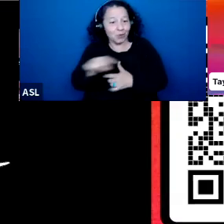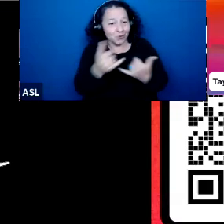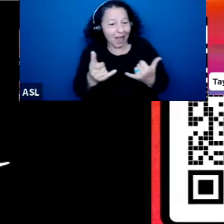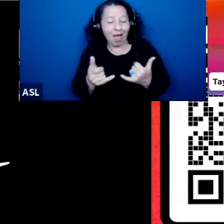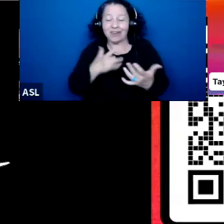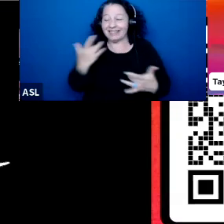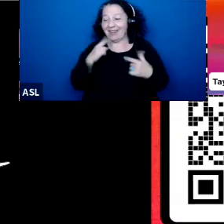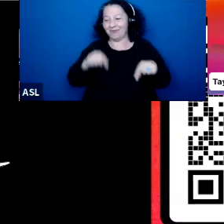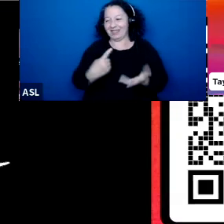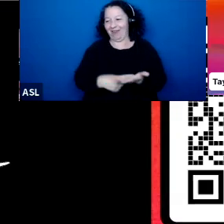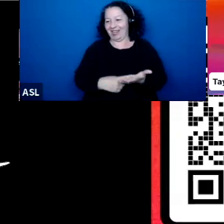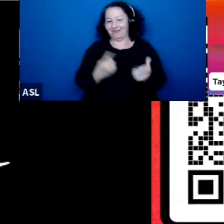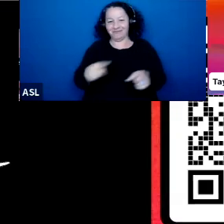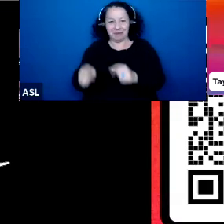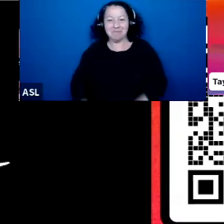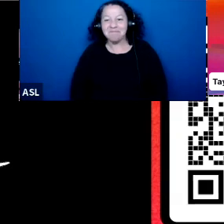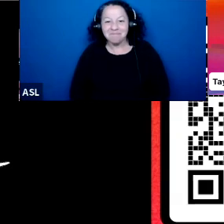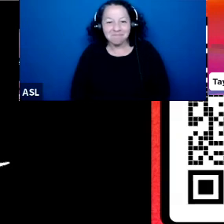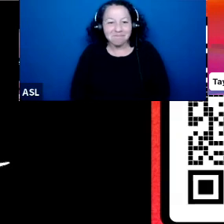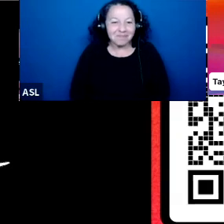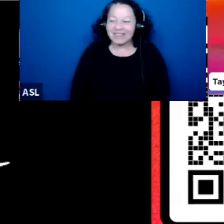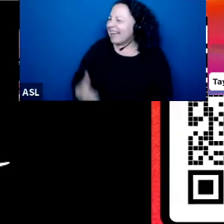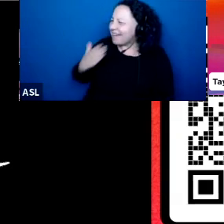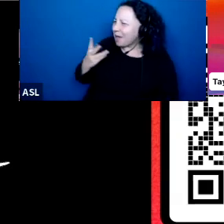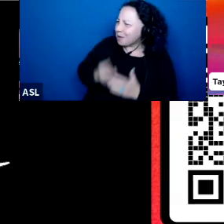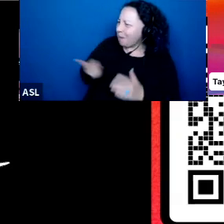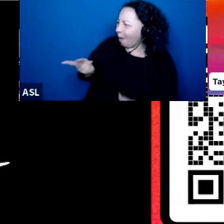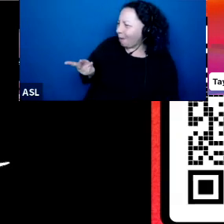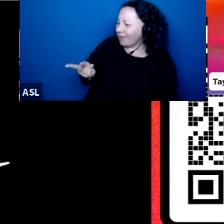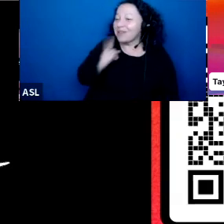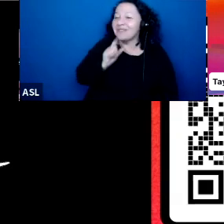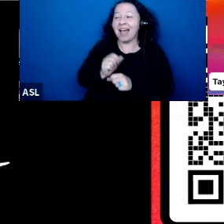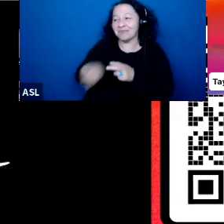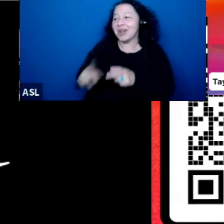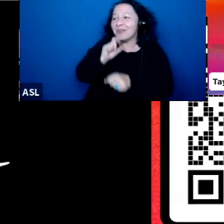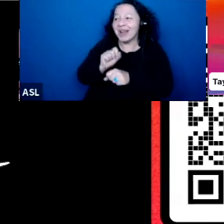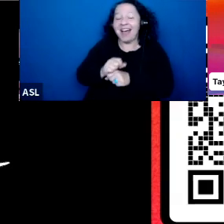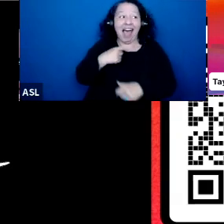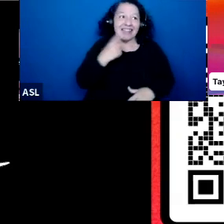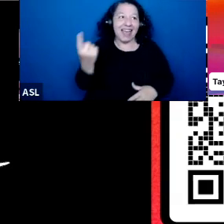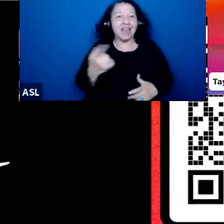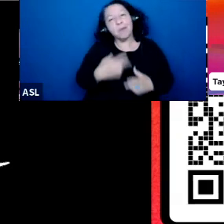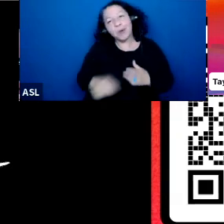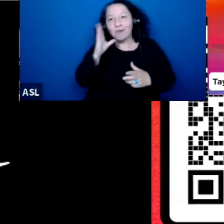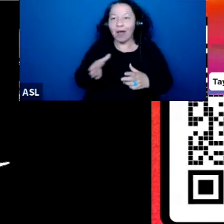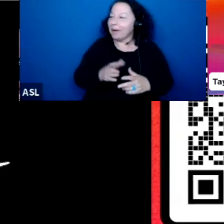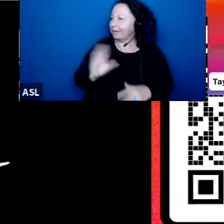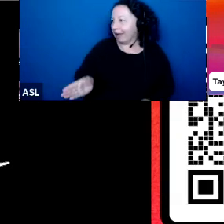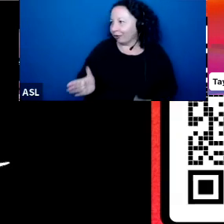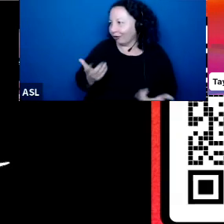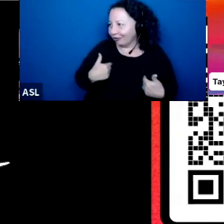Thank you both. You're actually brief. I say I'm going to be brief and I'm never brief. That's just like the nature of it. One thing